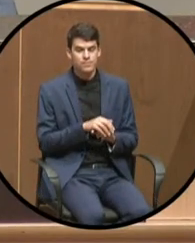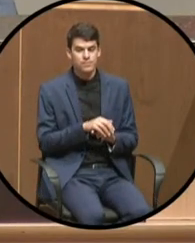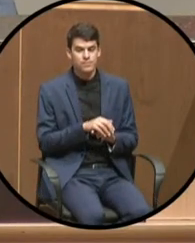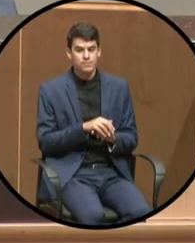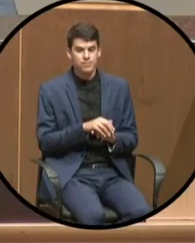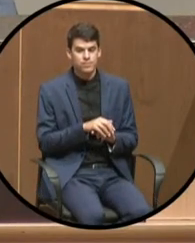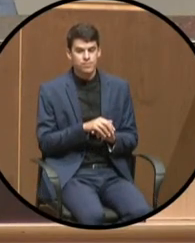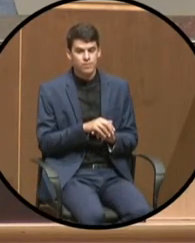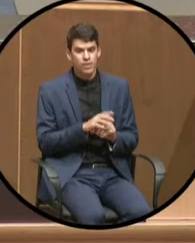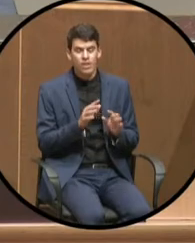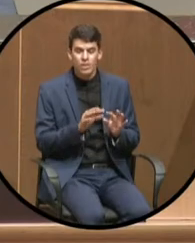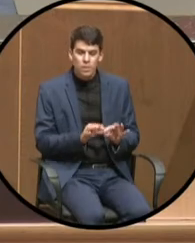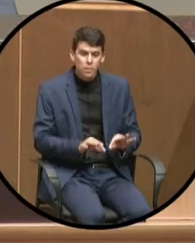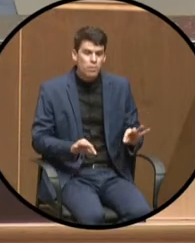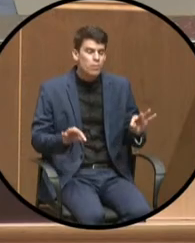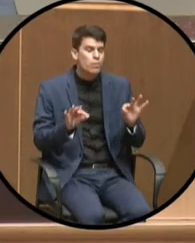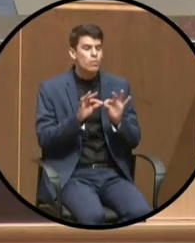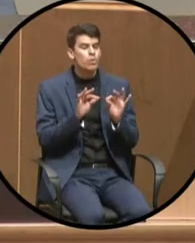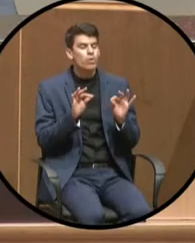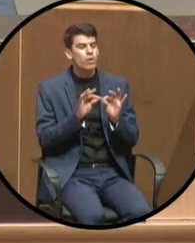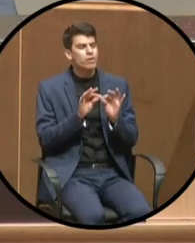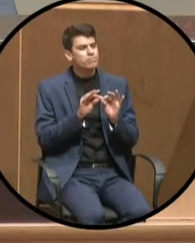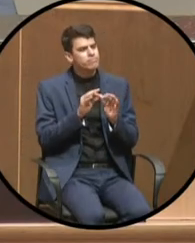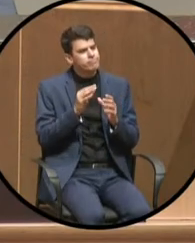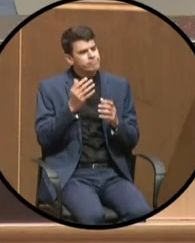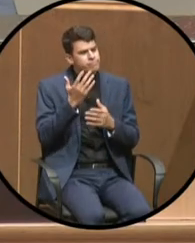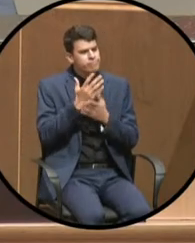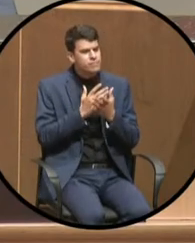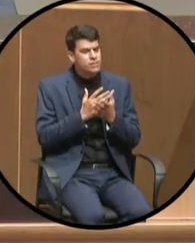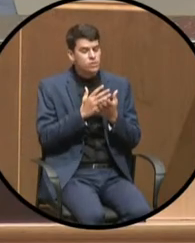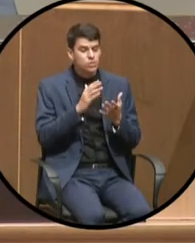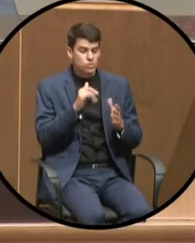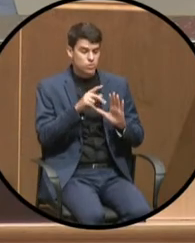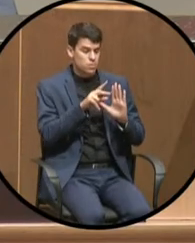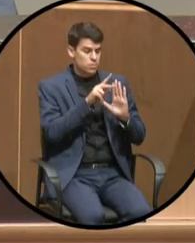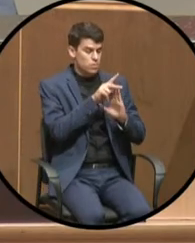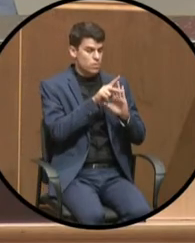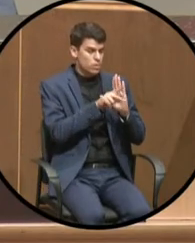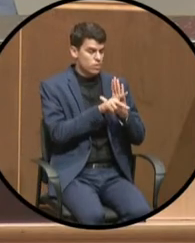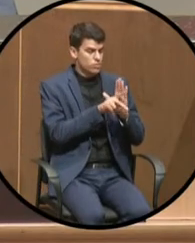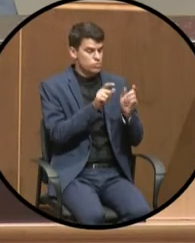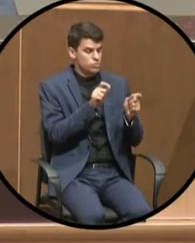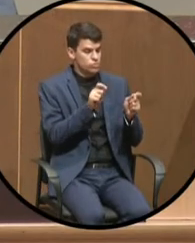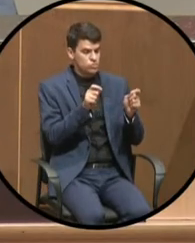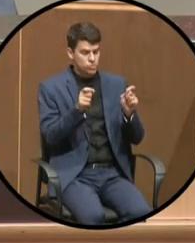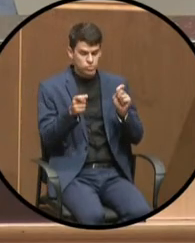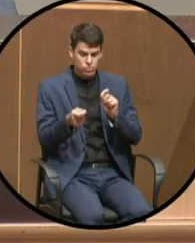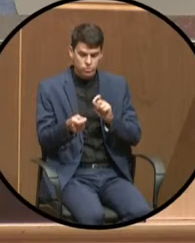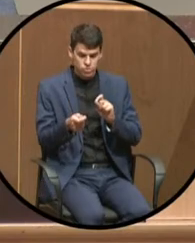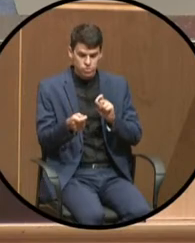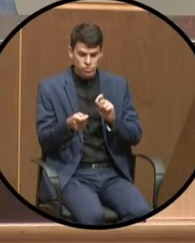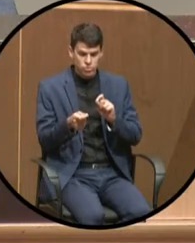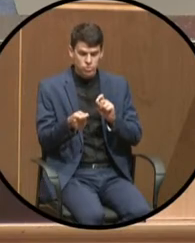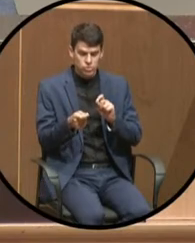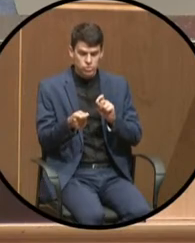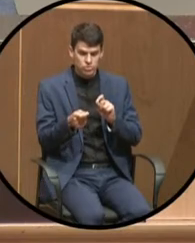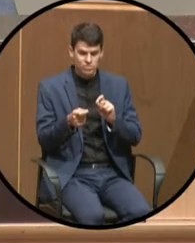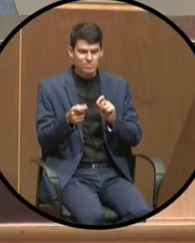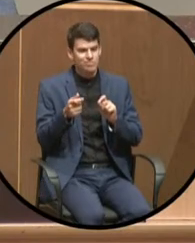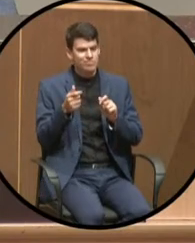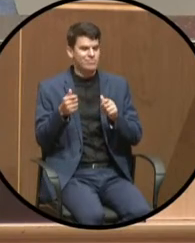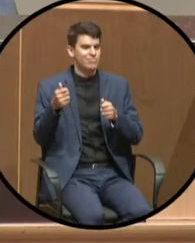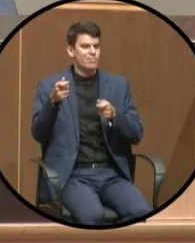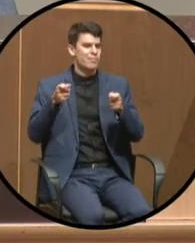the important aspect of moving this from a policy to a management